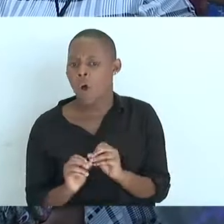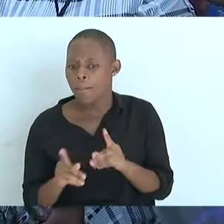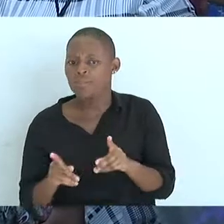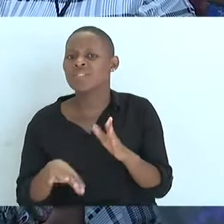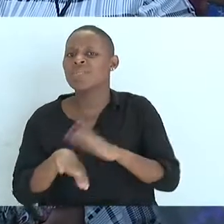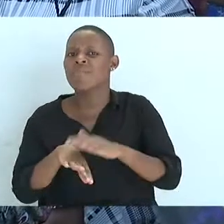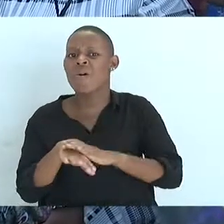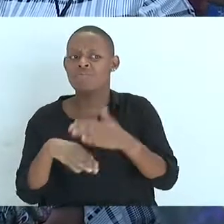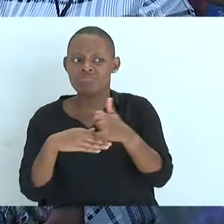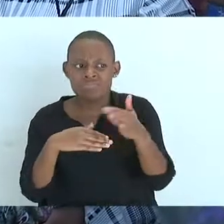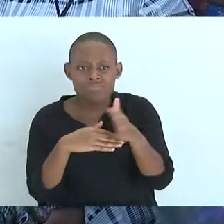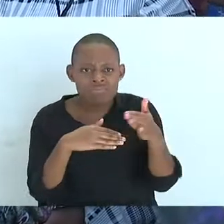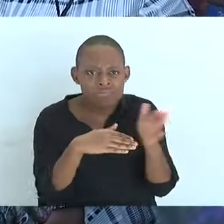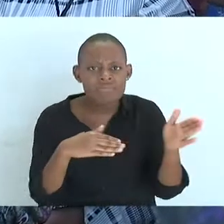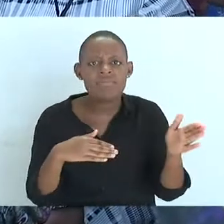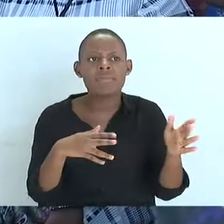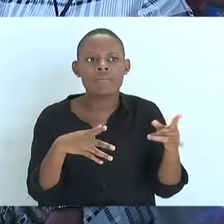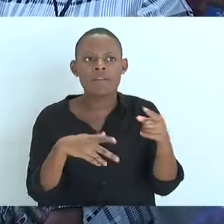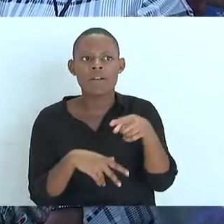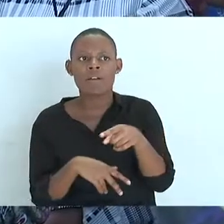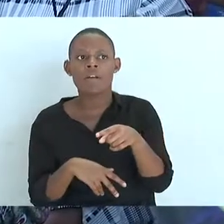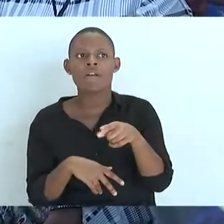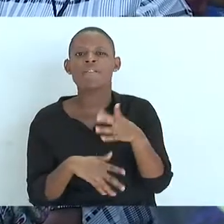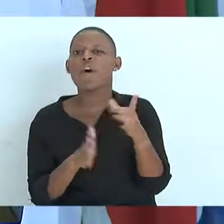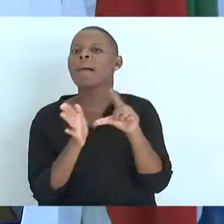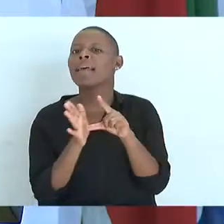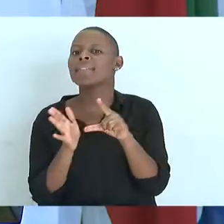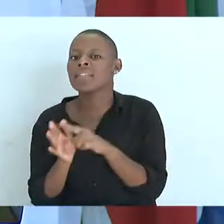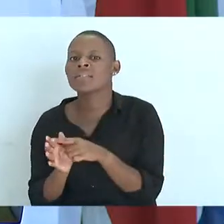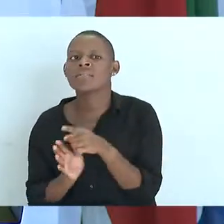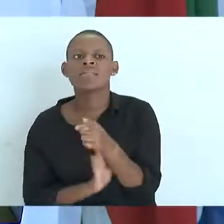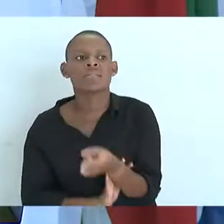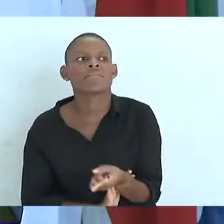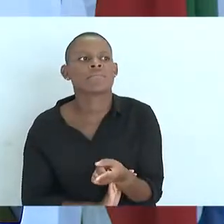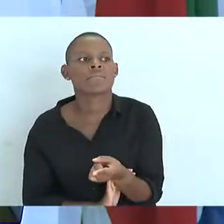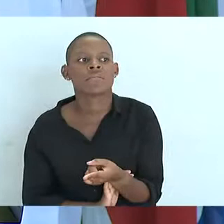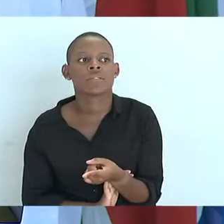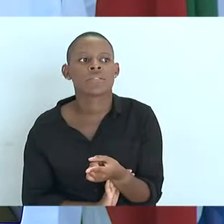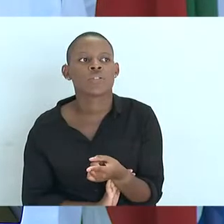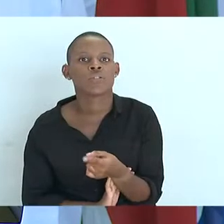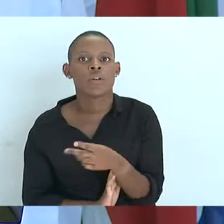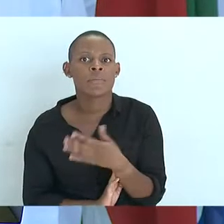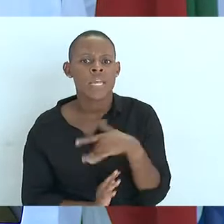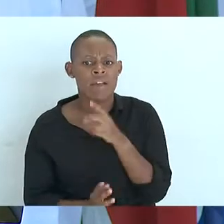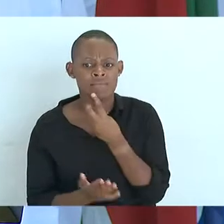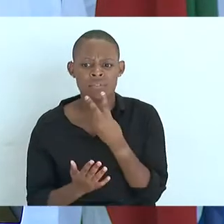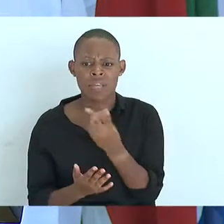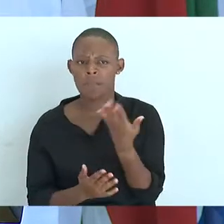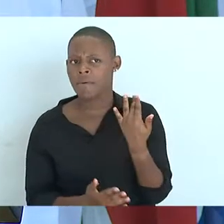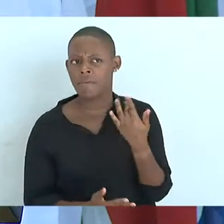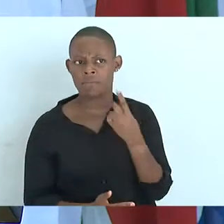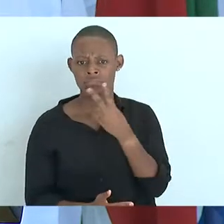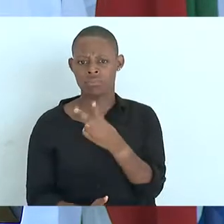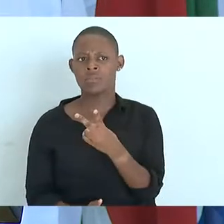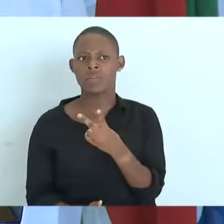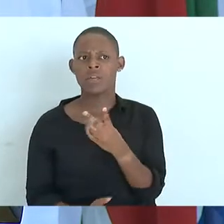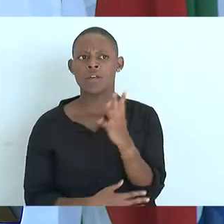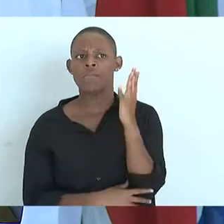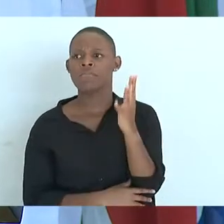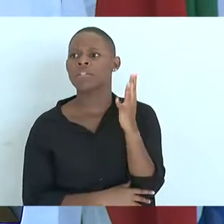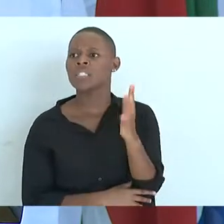especially to those licenses. I'm pleased because your presentation,